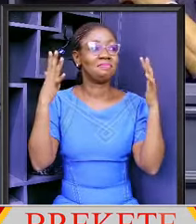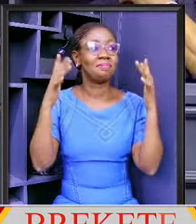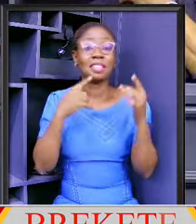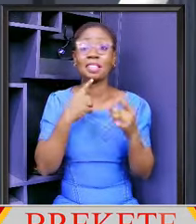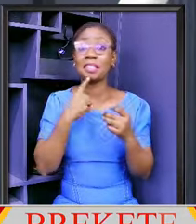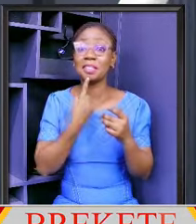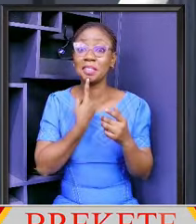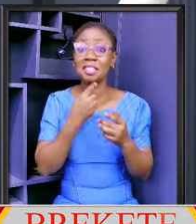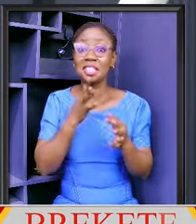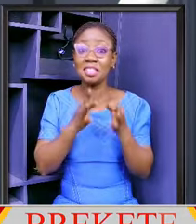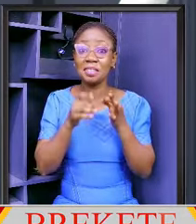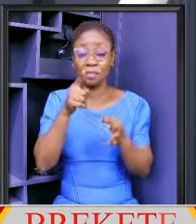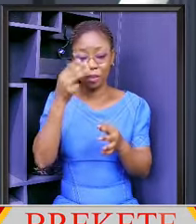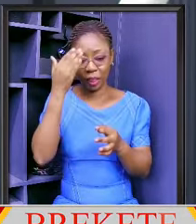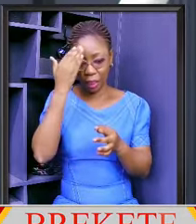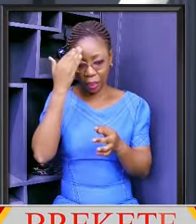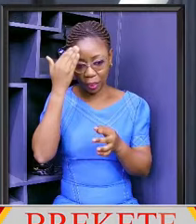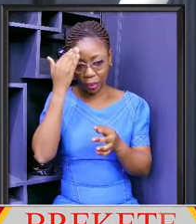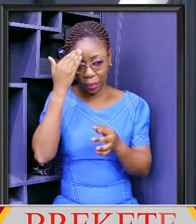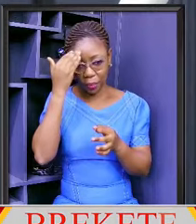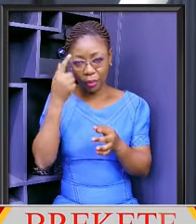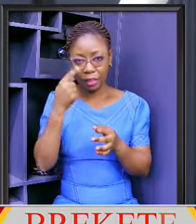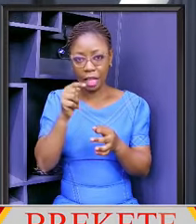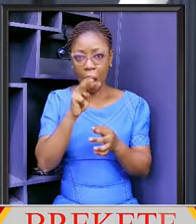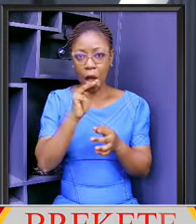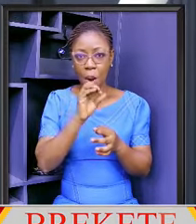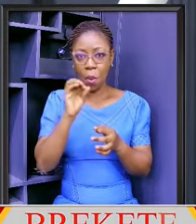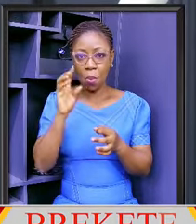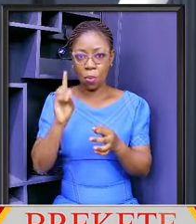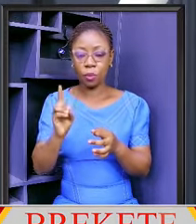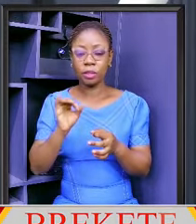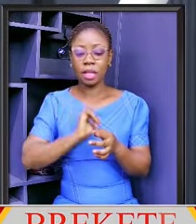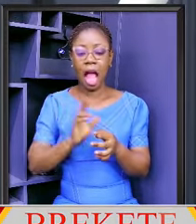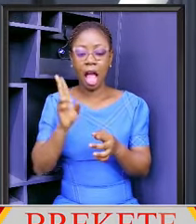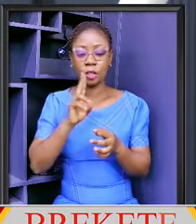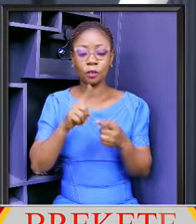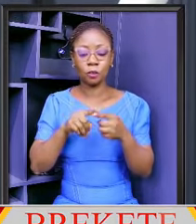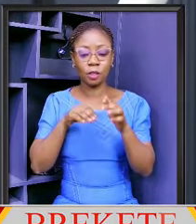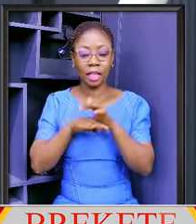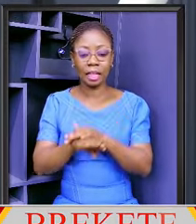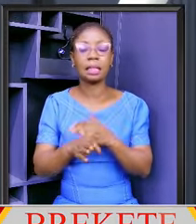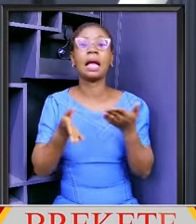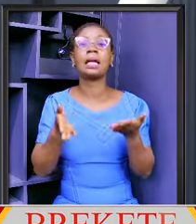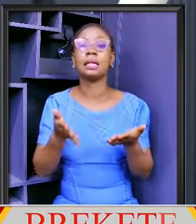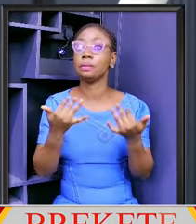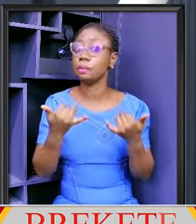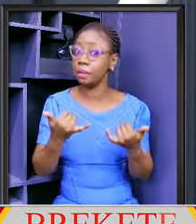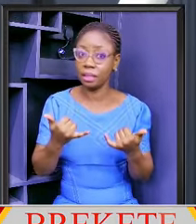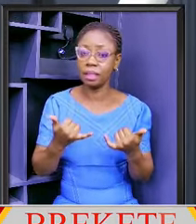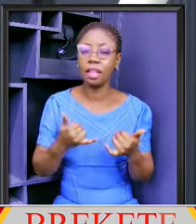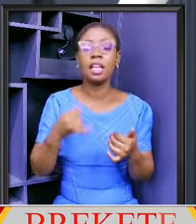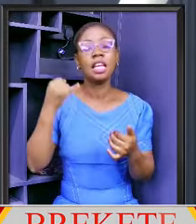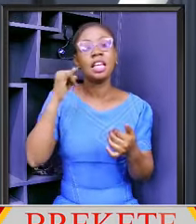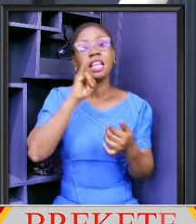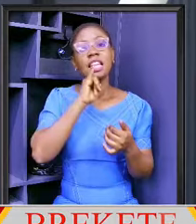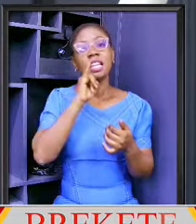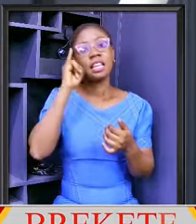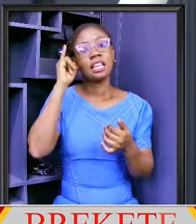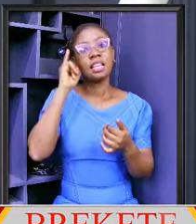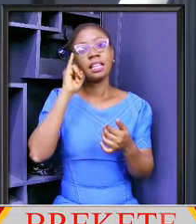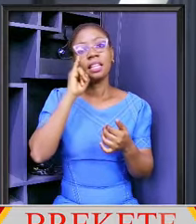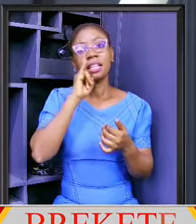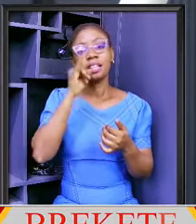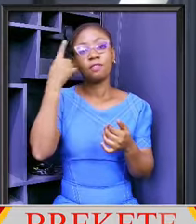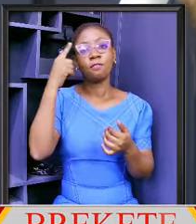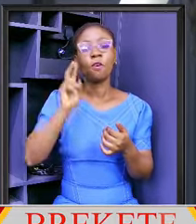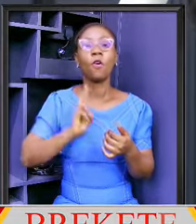Seriously, if when I know the mood where I take enter studio today, now for us to clear cases